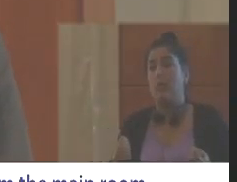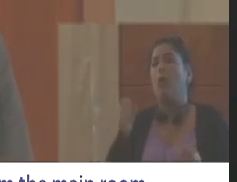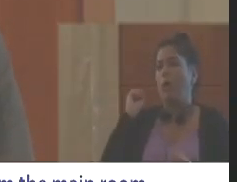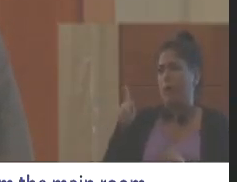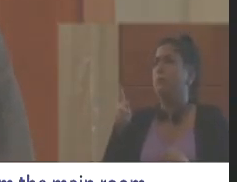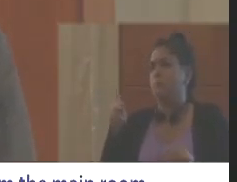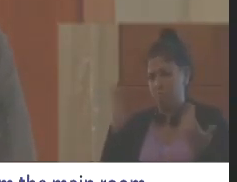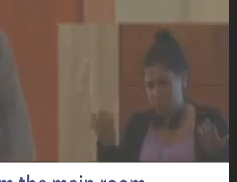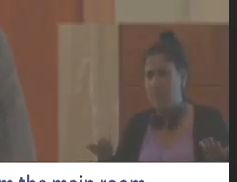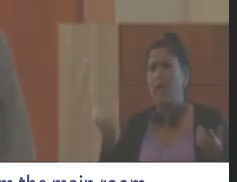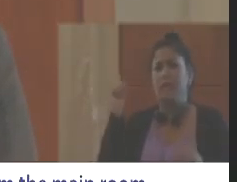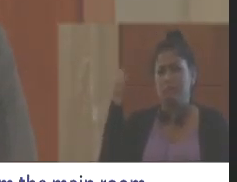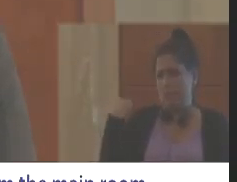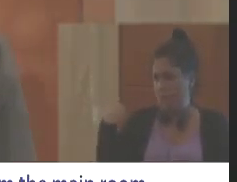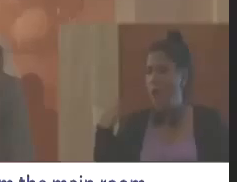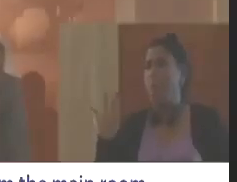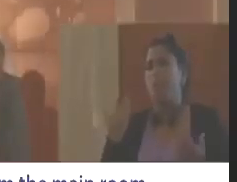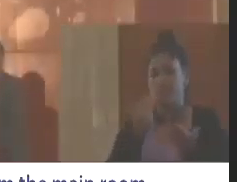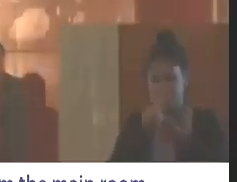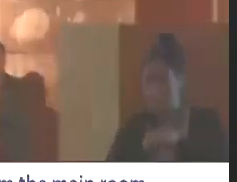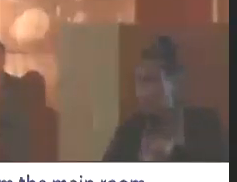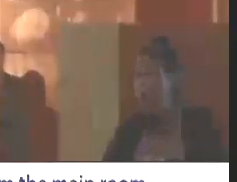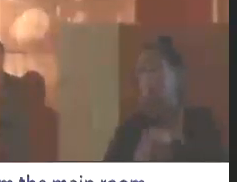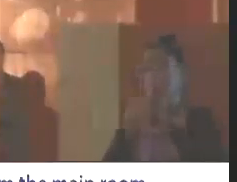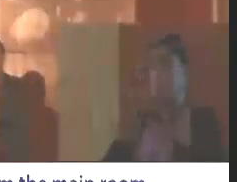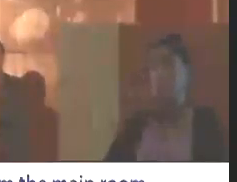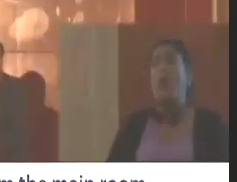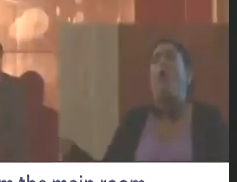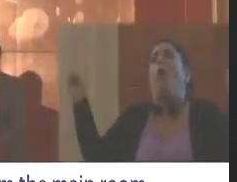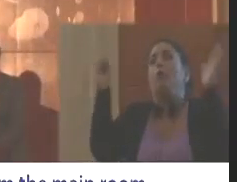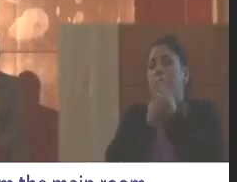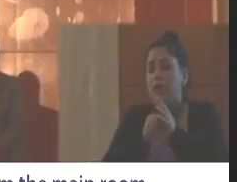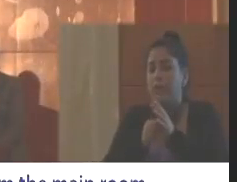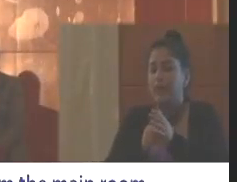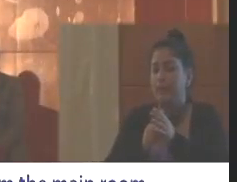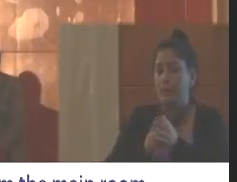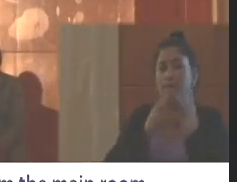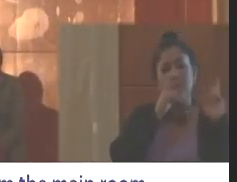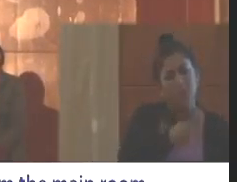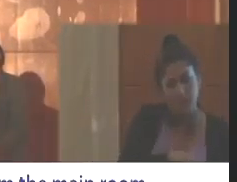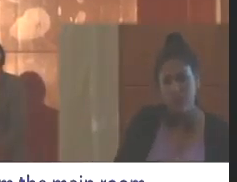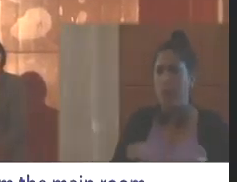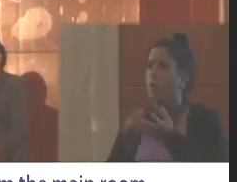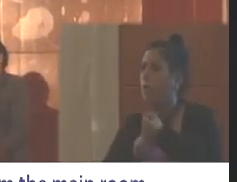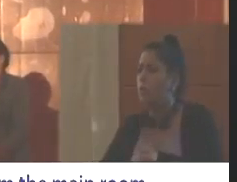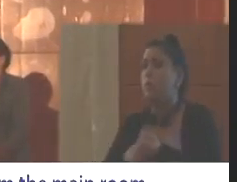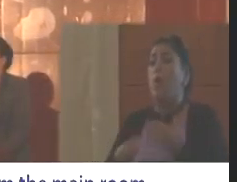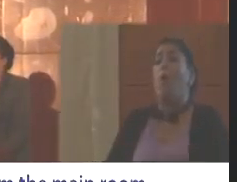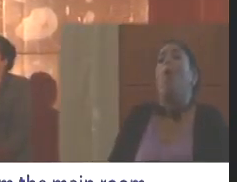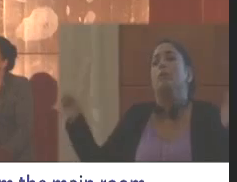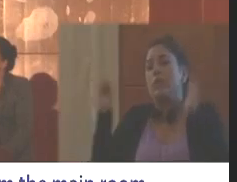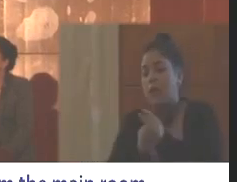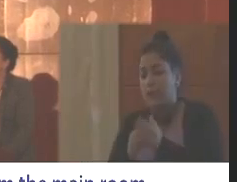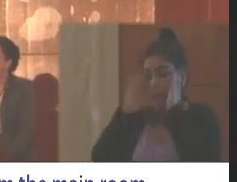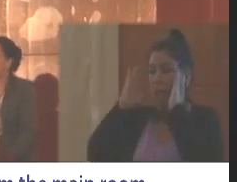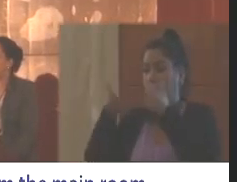we have resources to respond to the emergency, but what are we doing so that they do not come again and get and ask